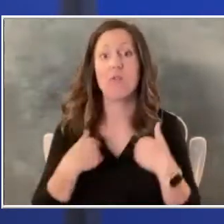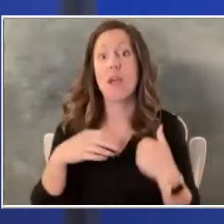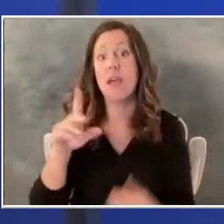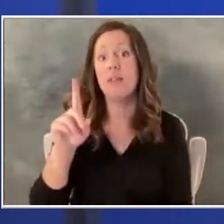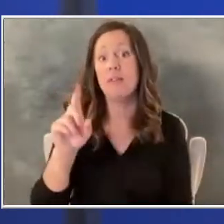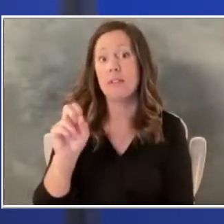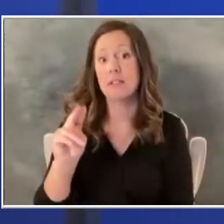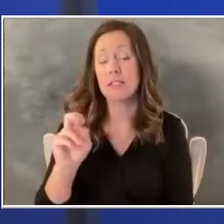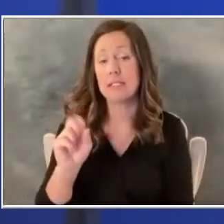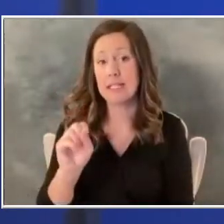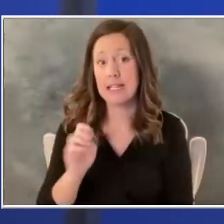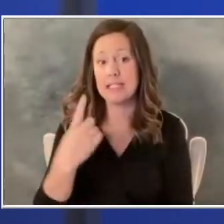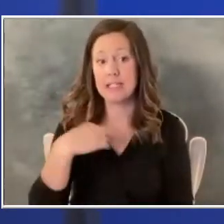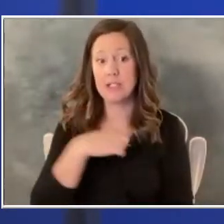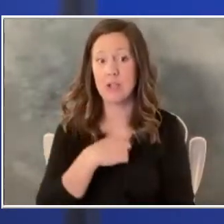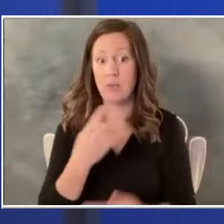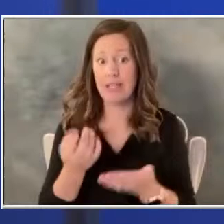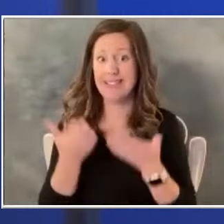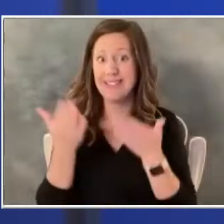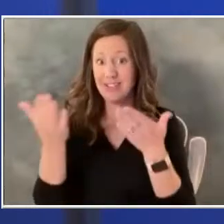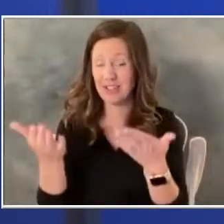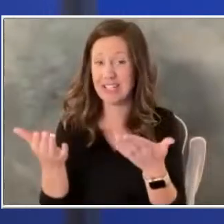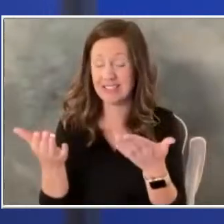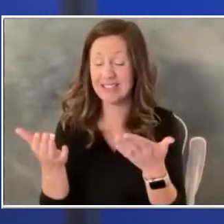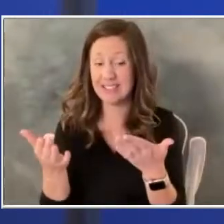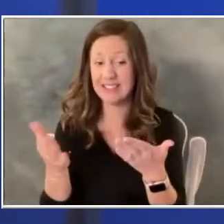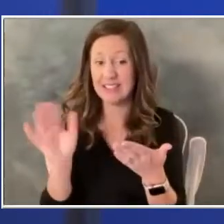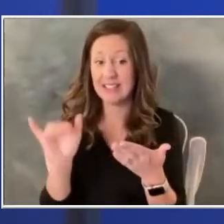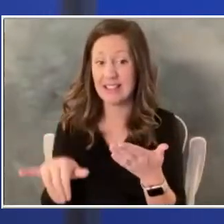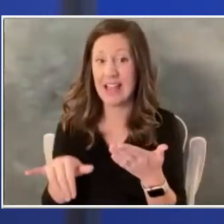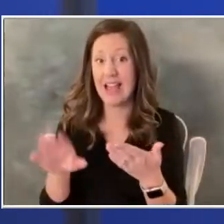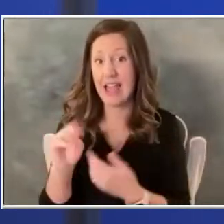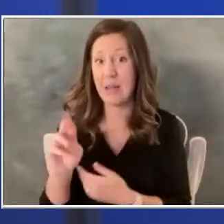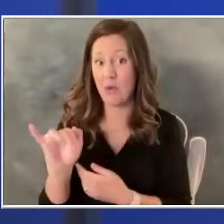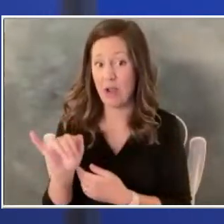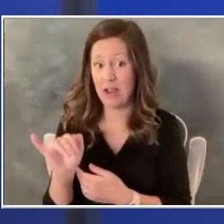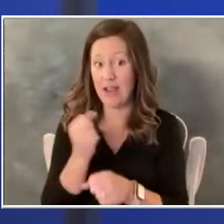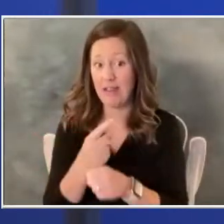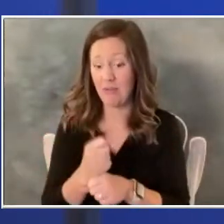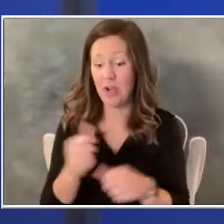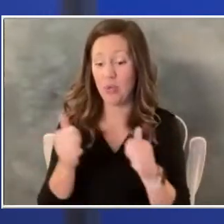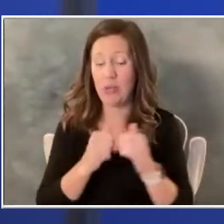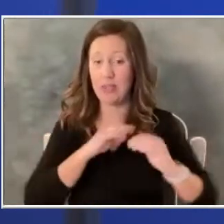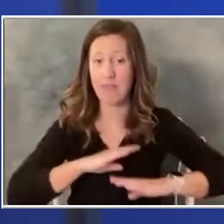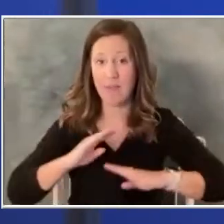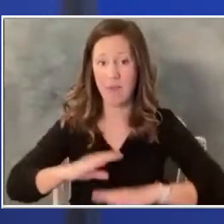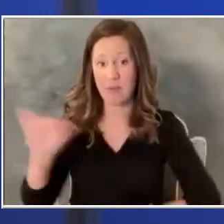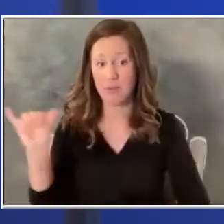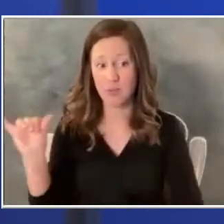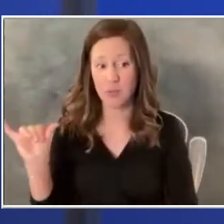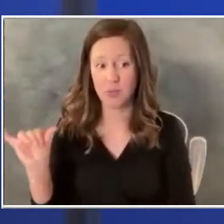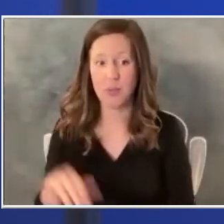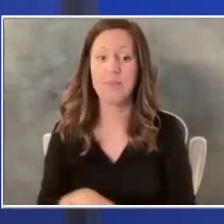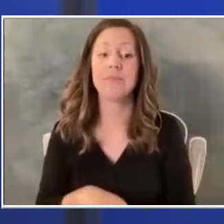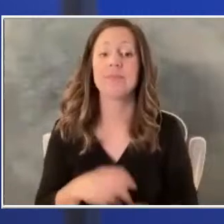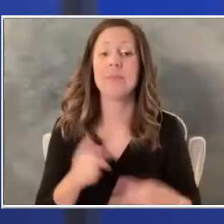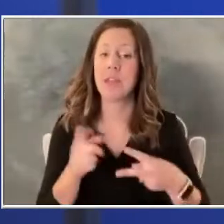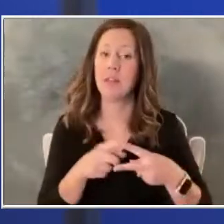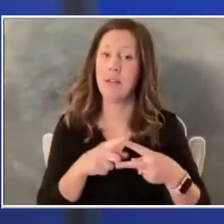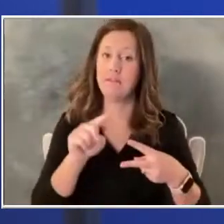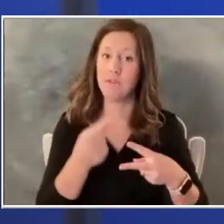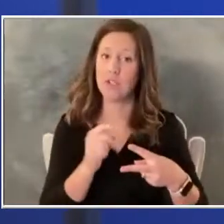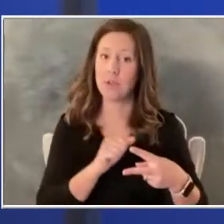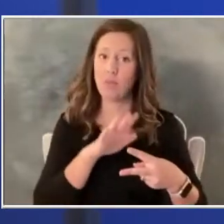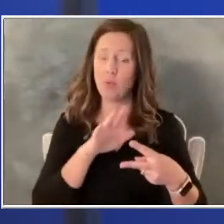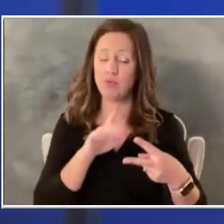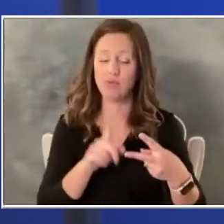and you're at increased risk, we suggest an MRI in addition to the mammogram. That's number one. Number